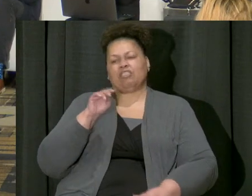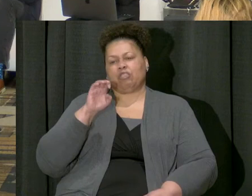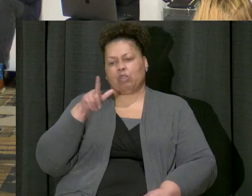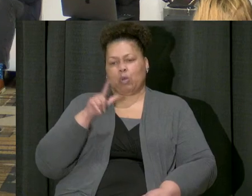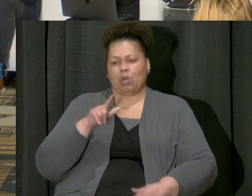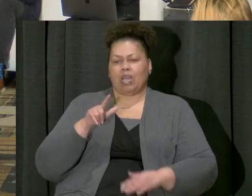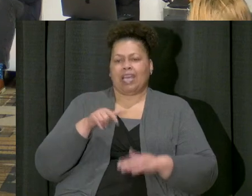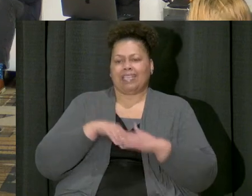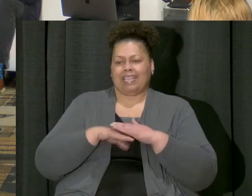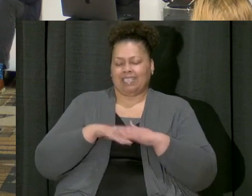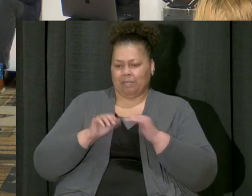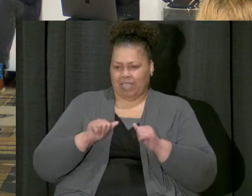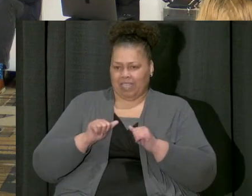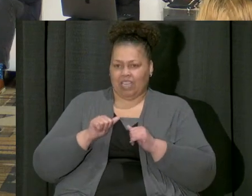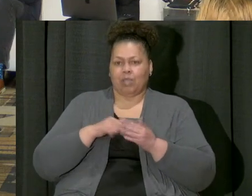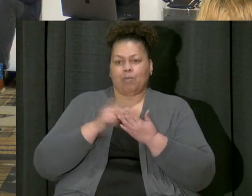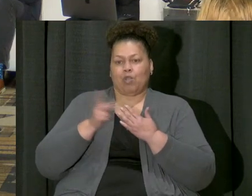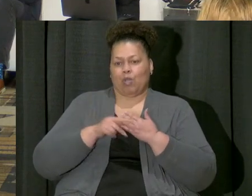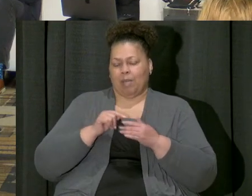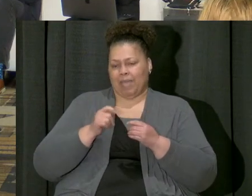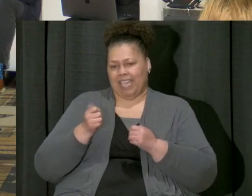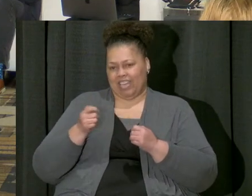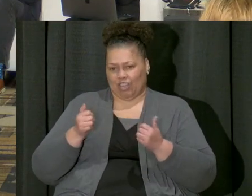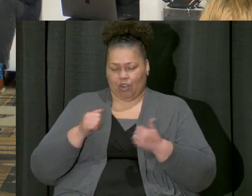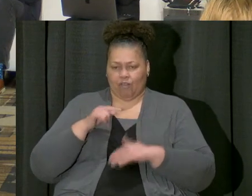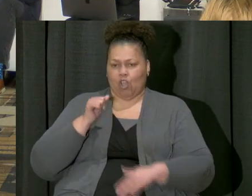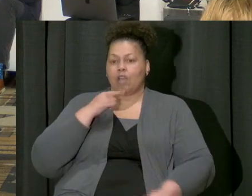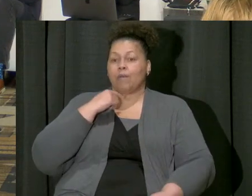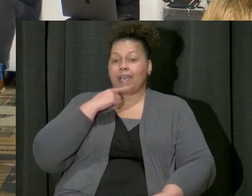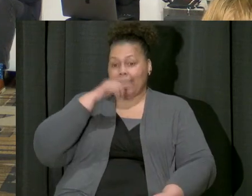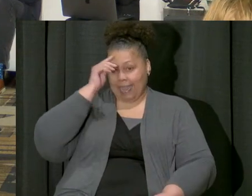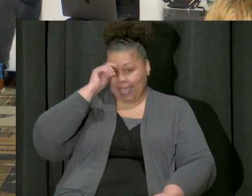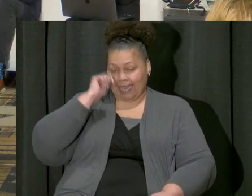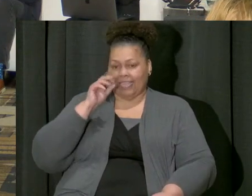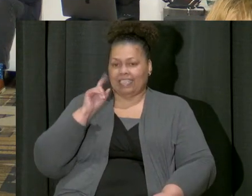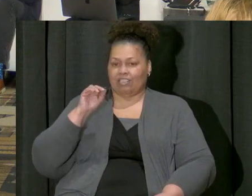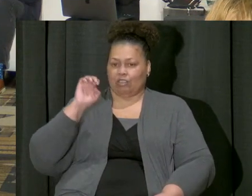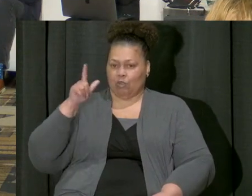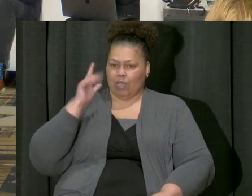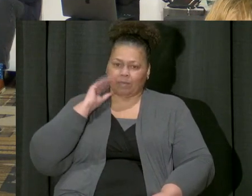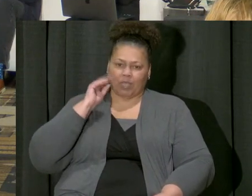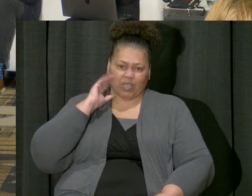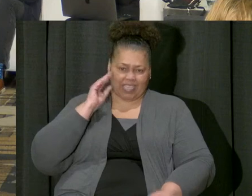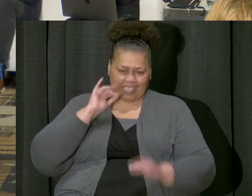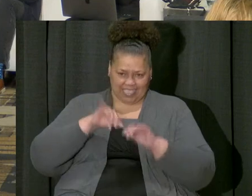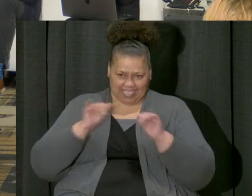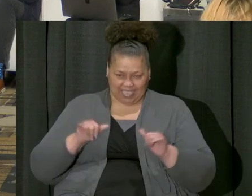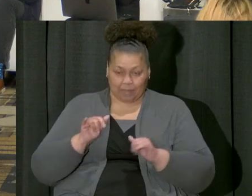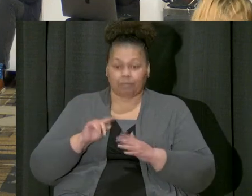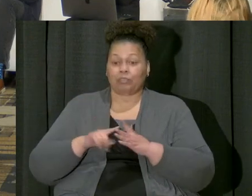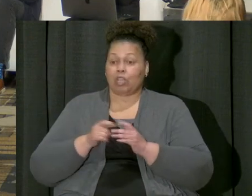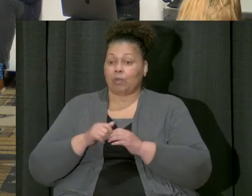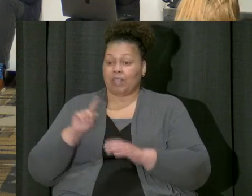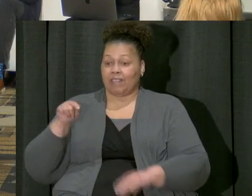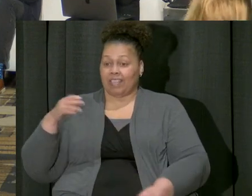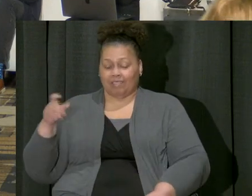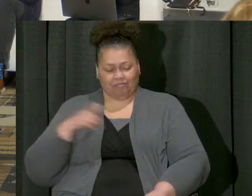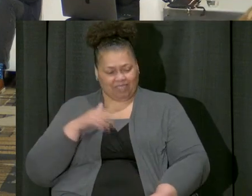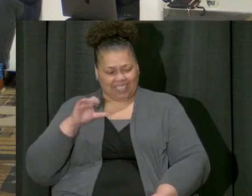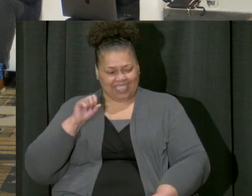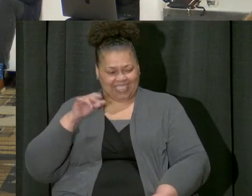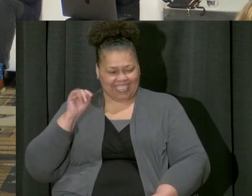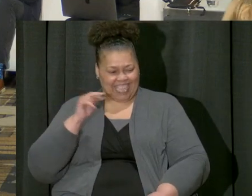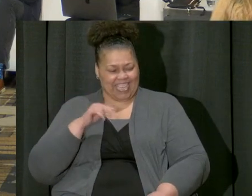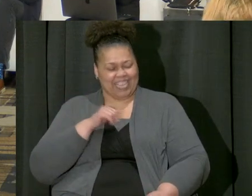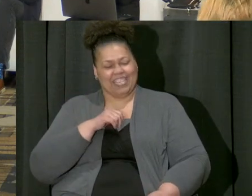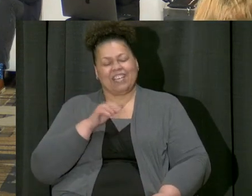manager, SME for Red Hat Digital Experience Systems. So I'm gonna start with Phil. You're a CSUN veteran. Give